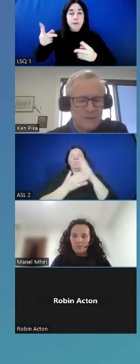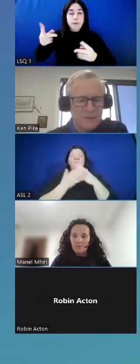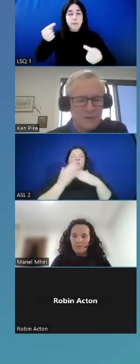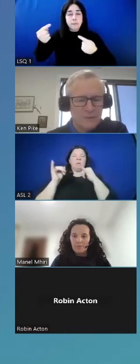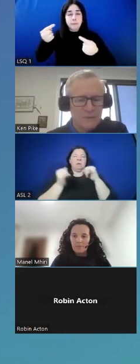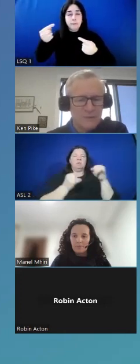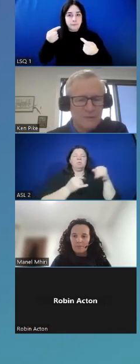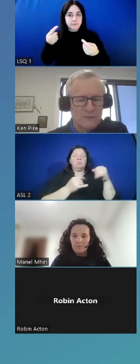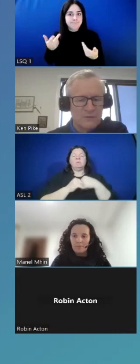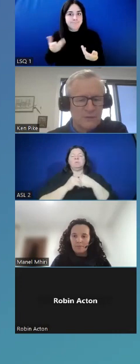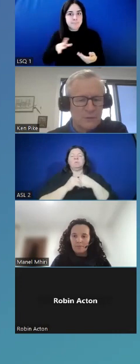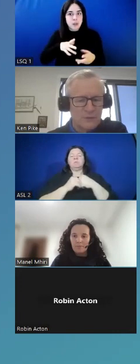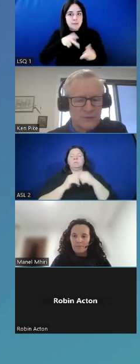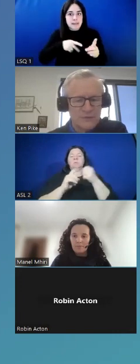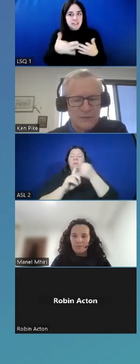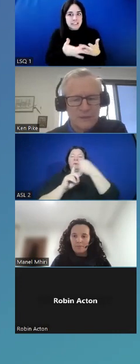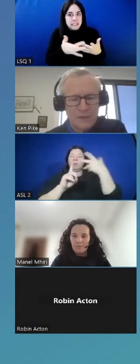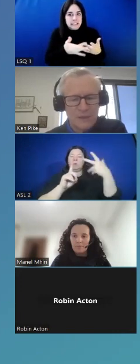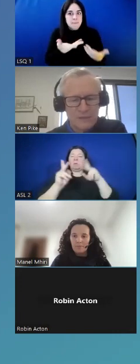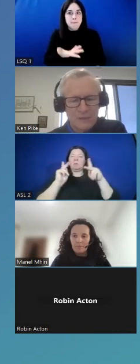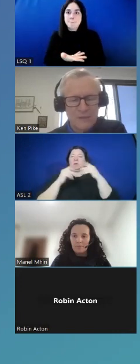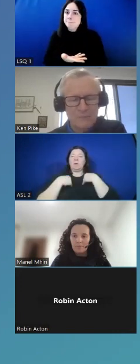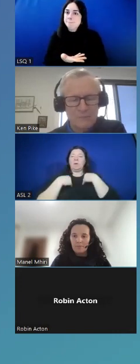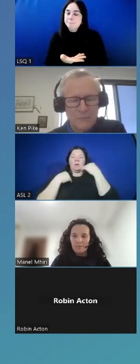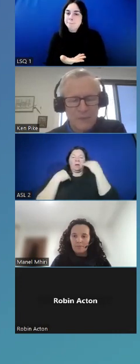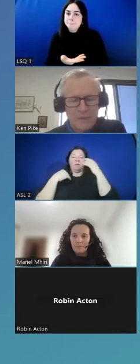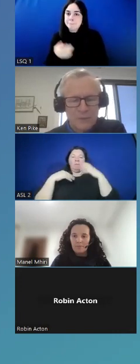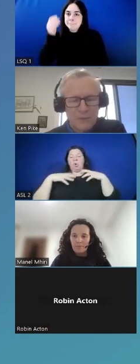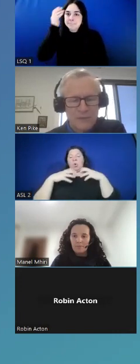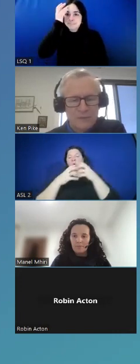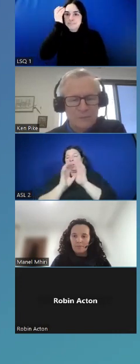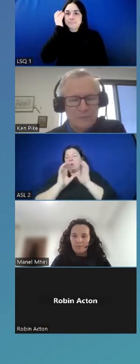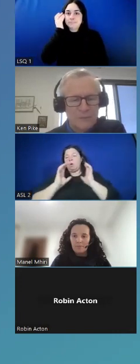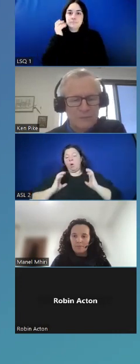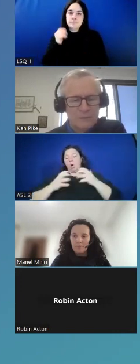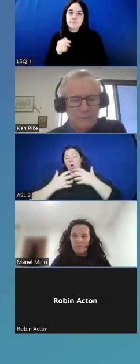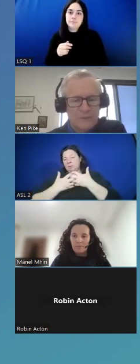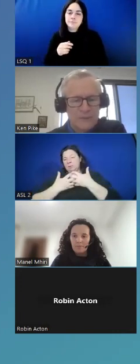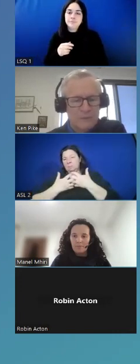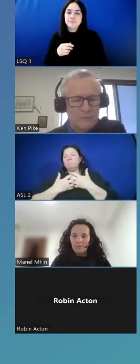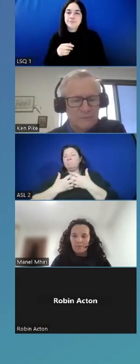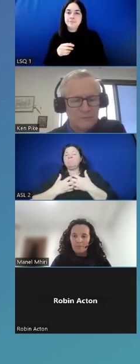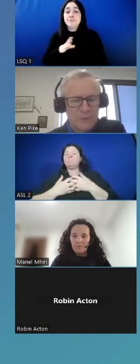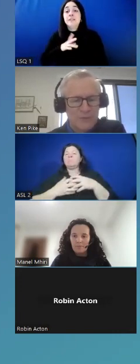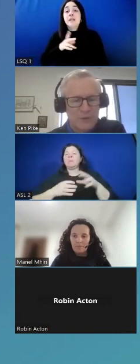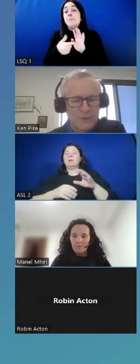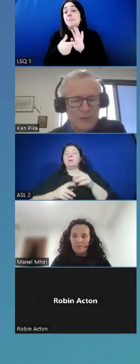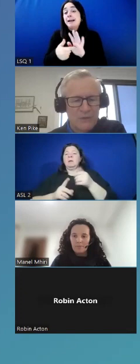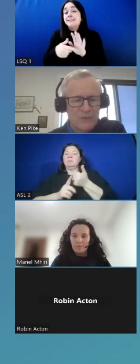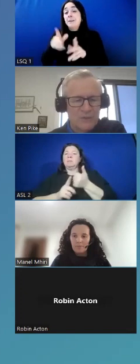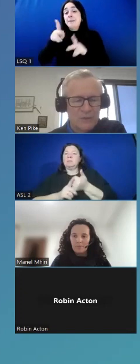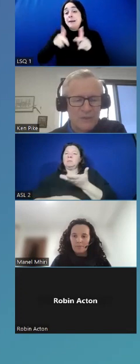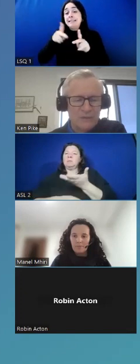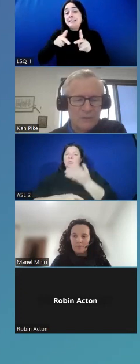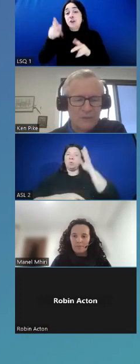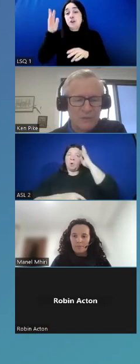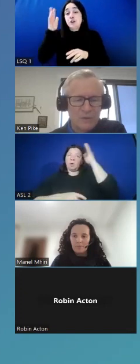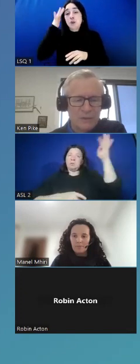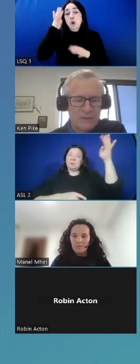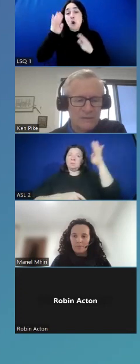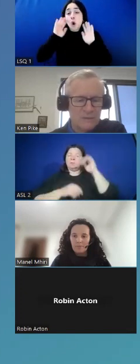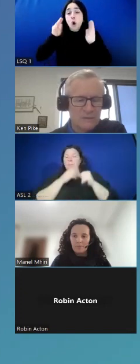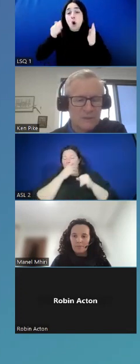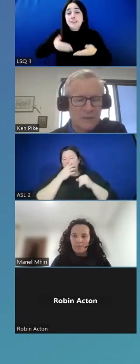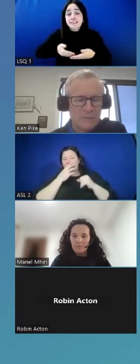this context, it was individuals who are autistic. And so we need to do our outreach, and we need